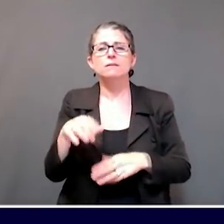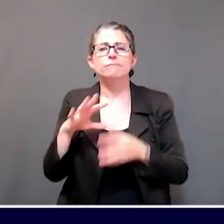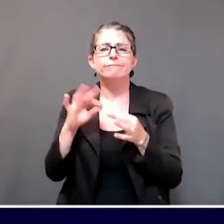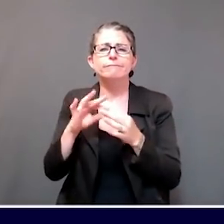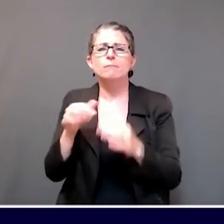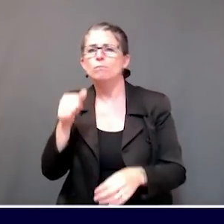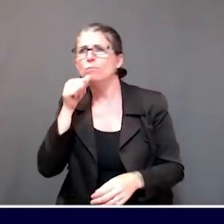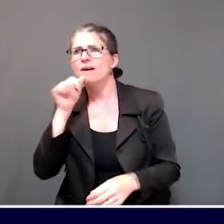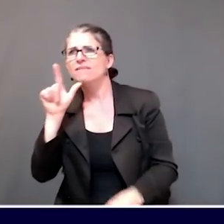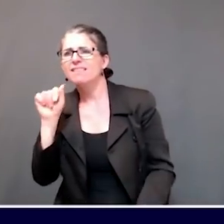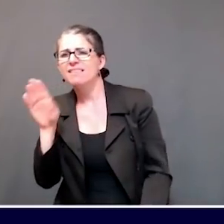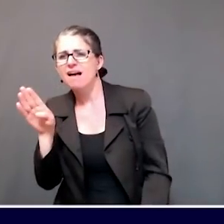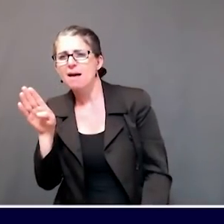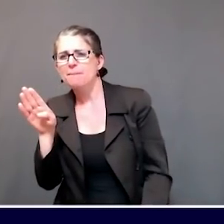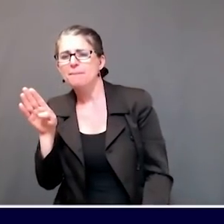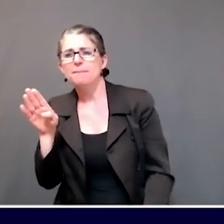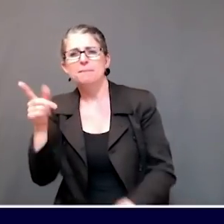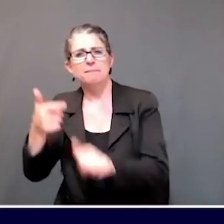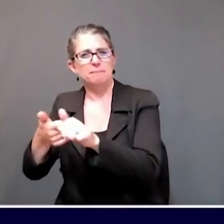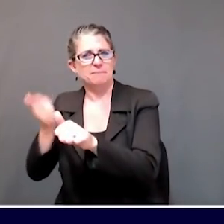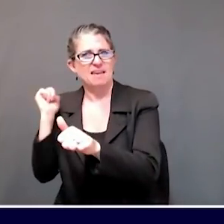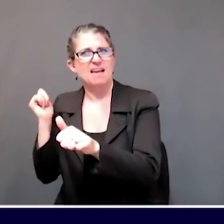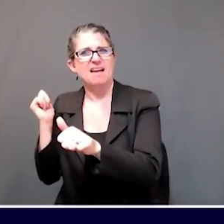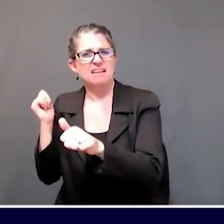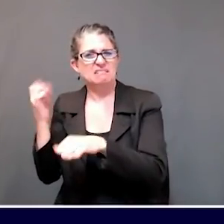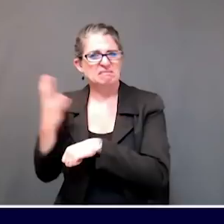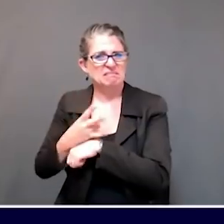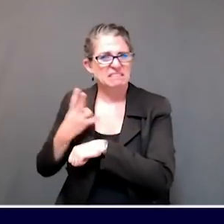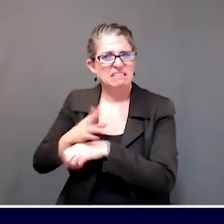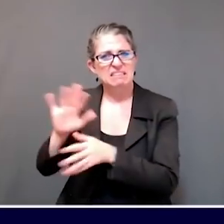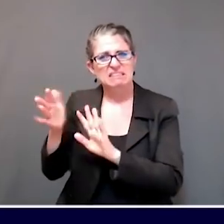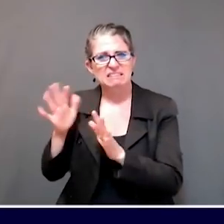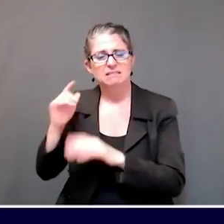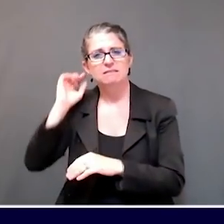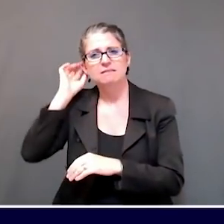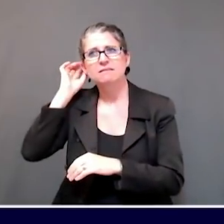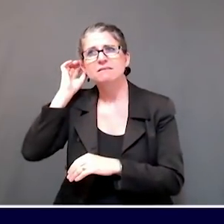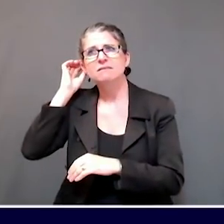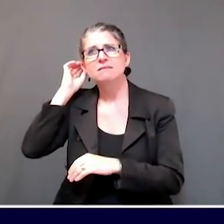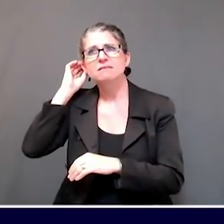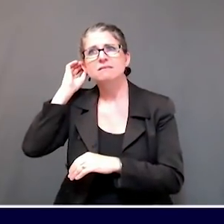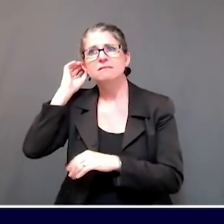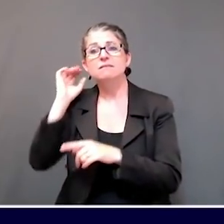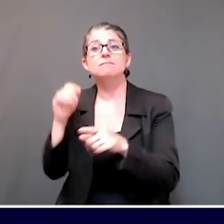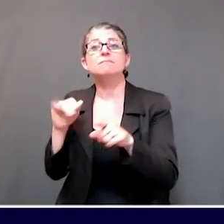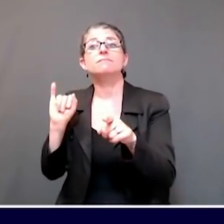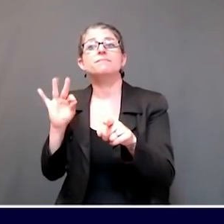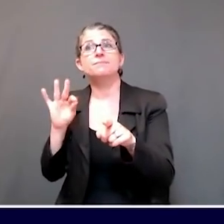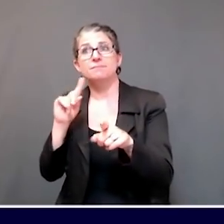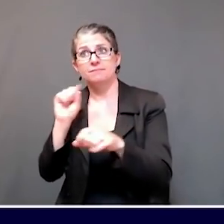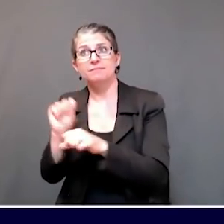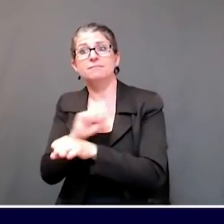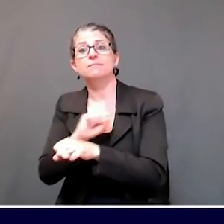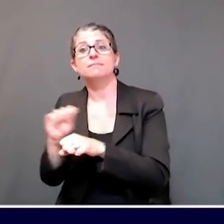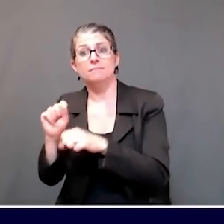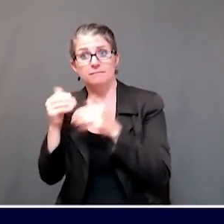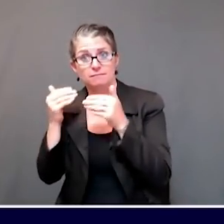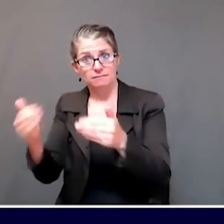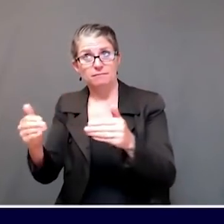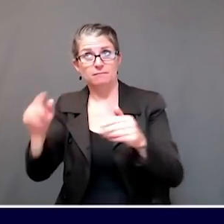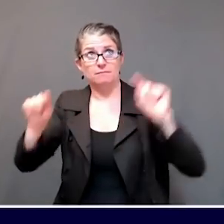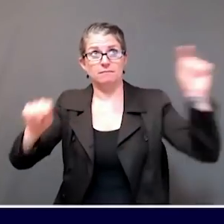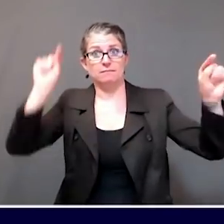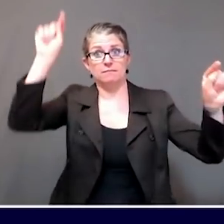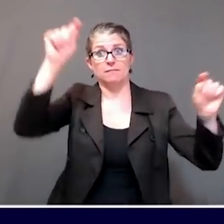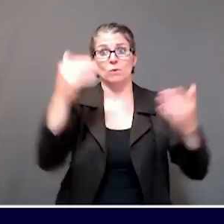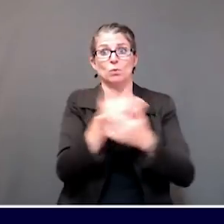get backlogged. If the swab and send sites, and we're opening up roughly 18 more drive-through, drive-up mobile sites, and all of